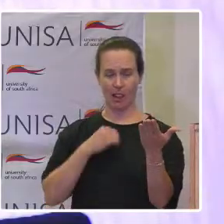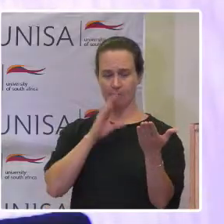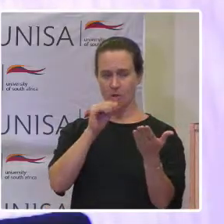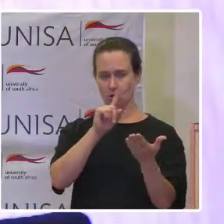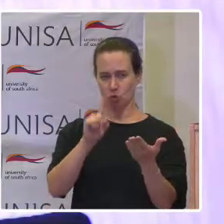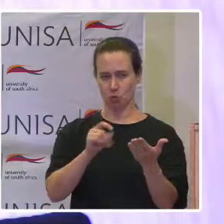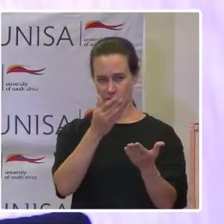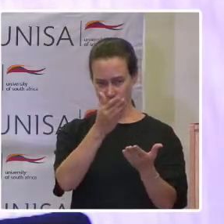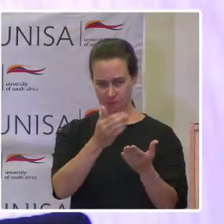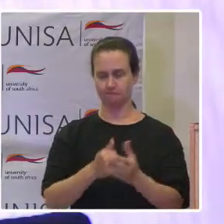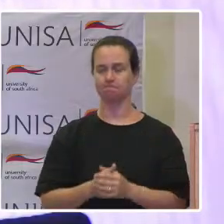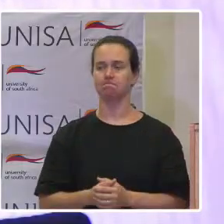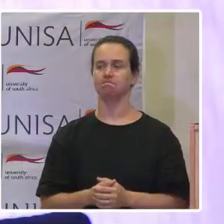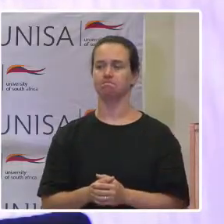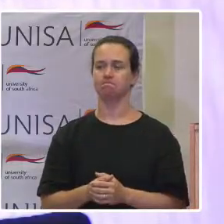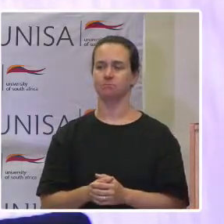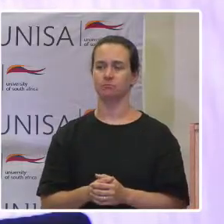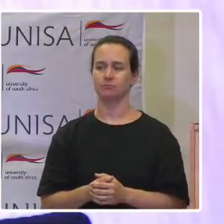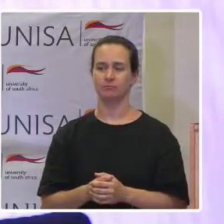There she is. Yeah.